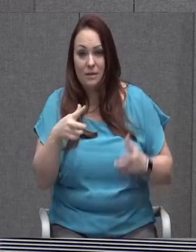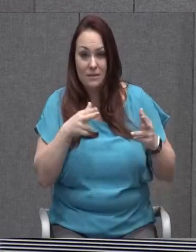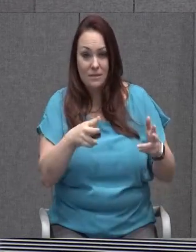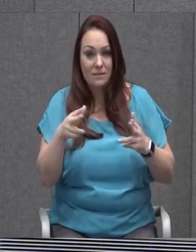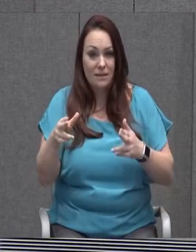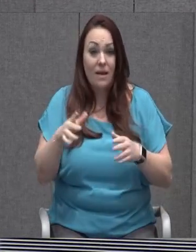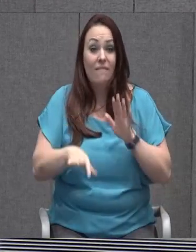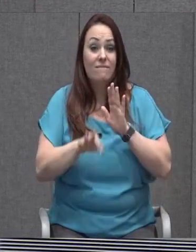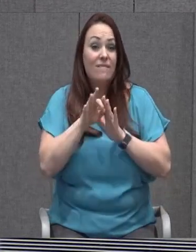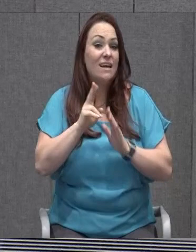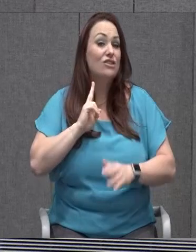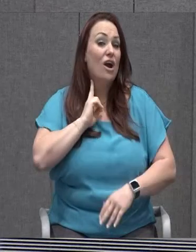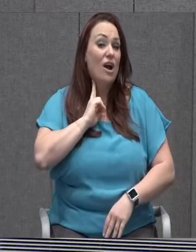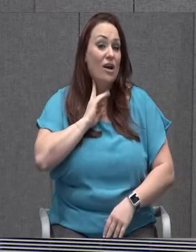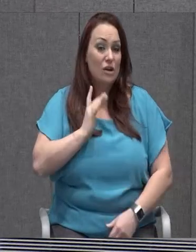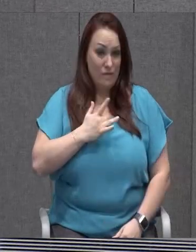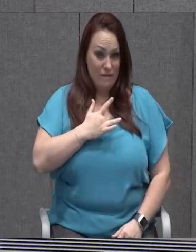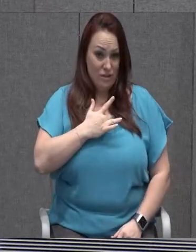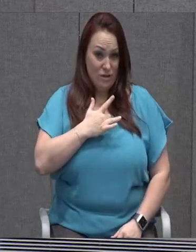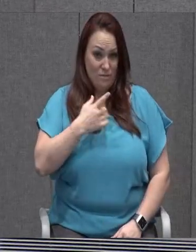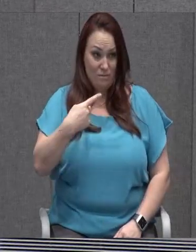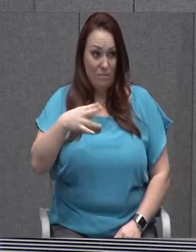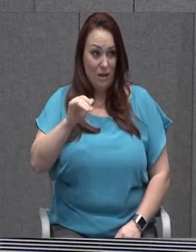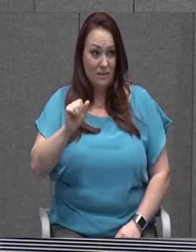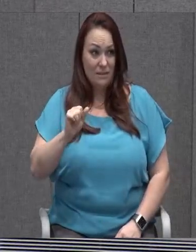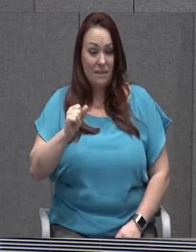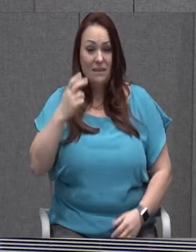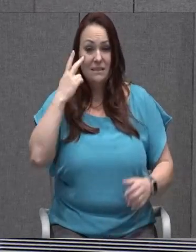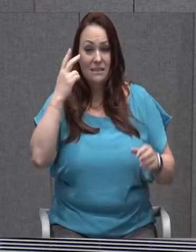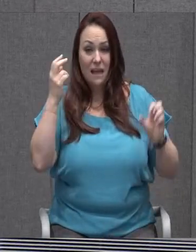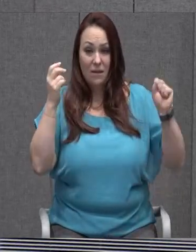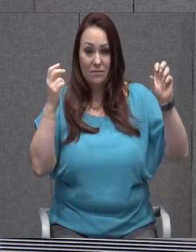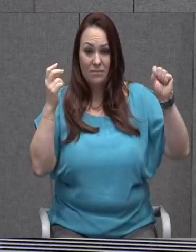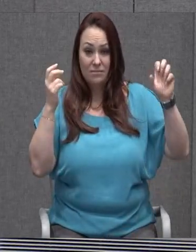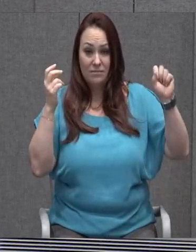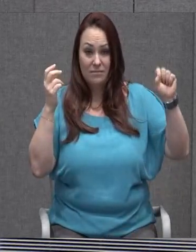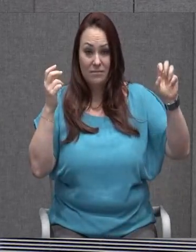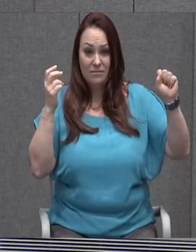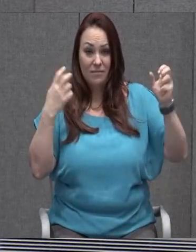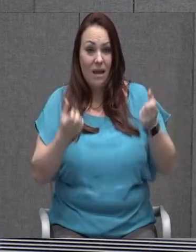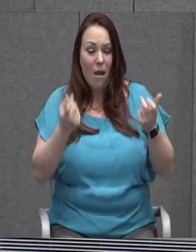heart, find your pulse. Okay. Show with the other hand how fast it's beating.